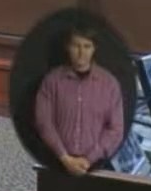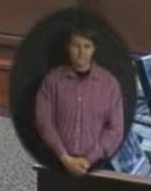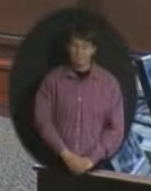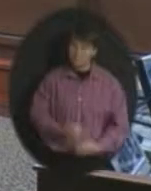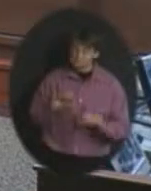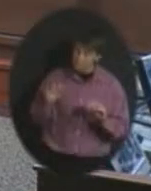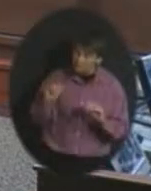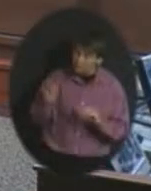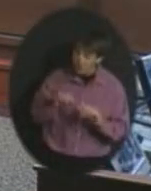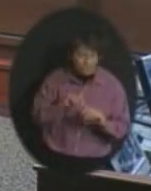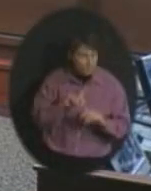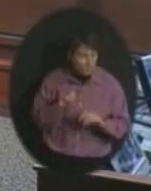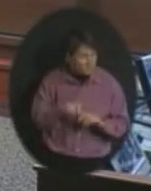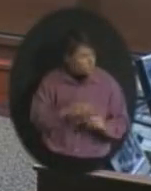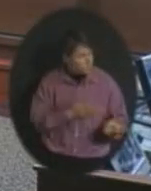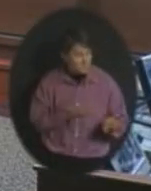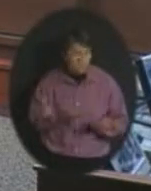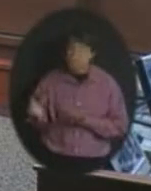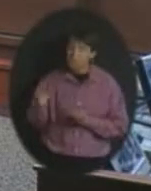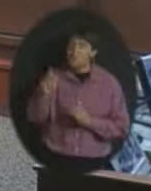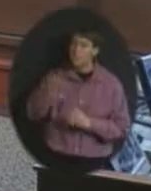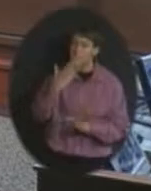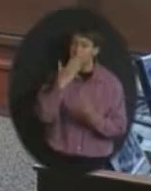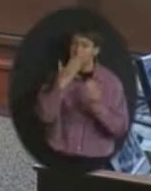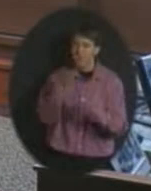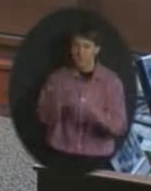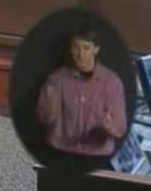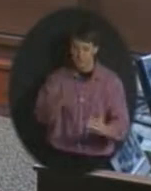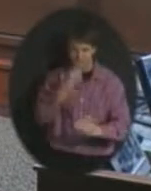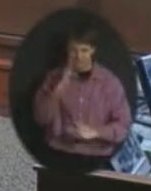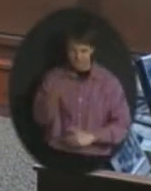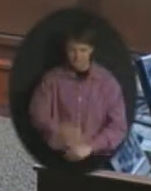Other questions? All right, well, thank you very much.